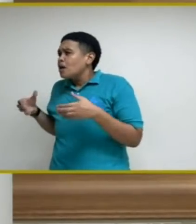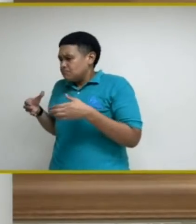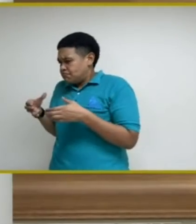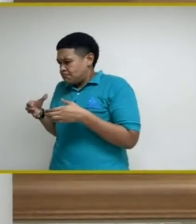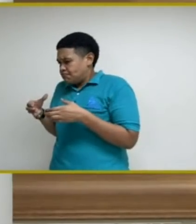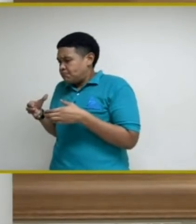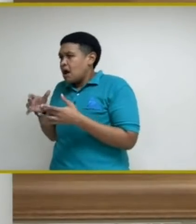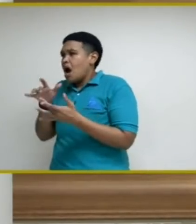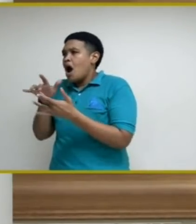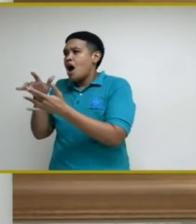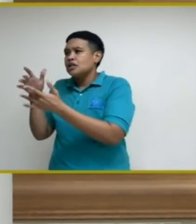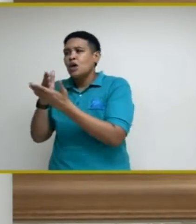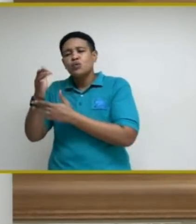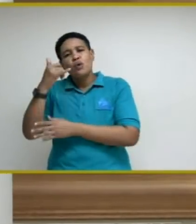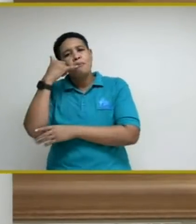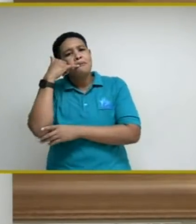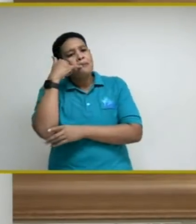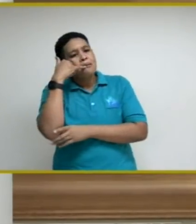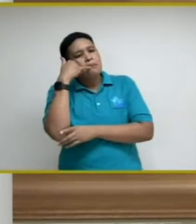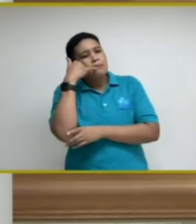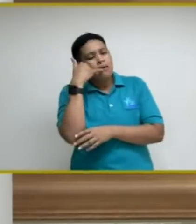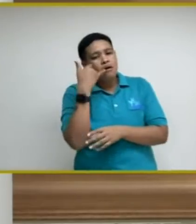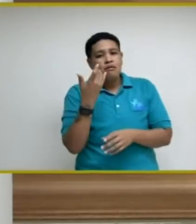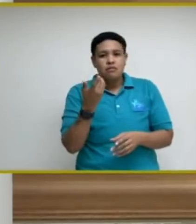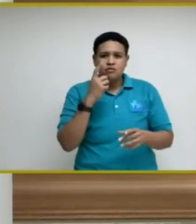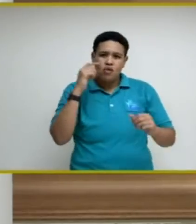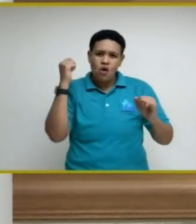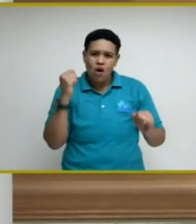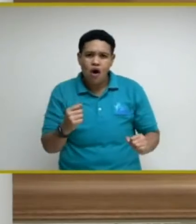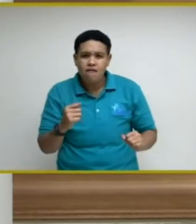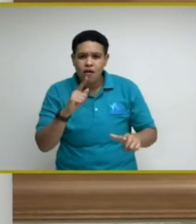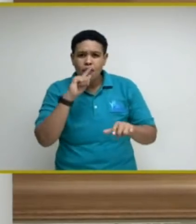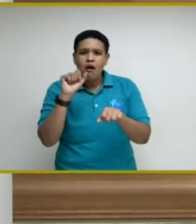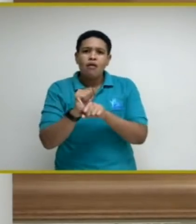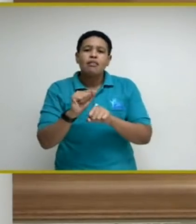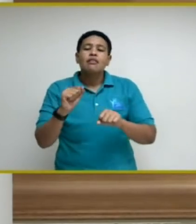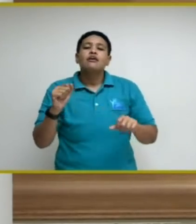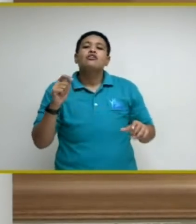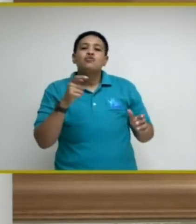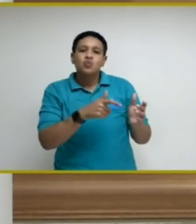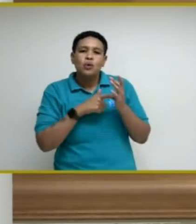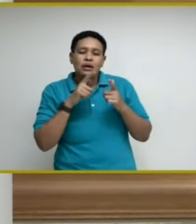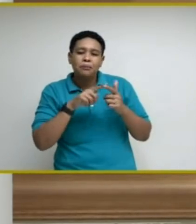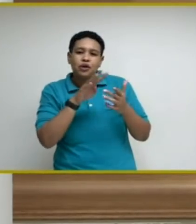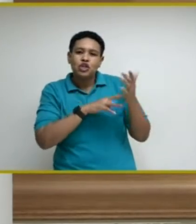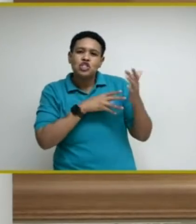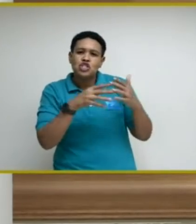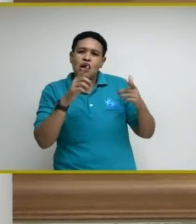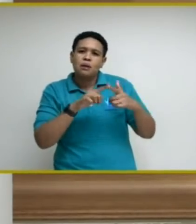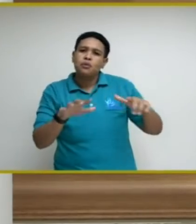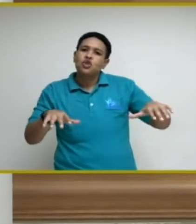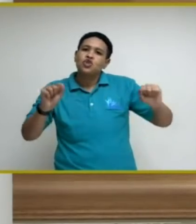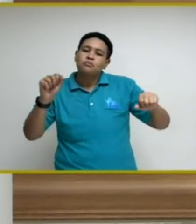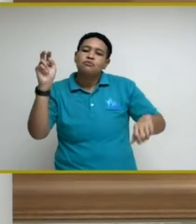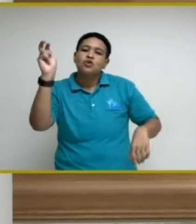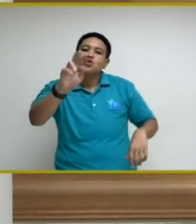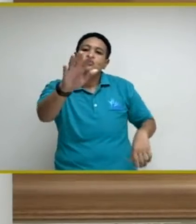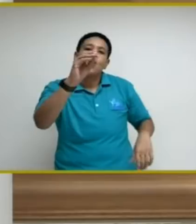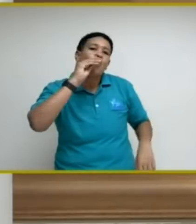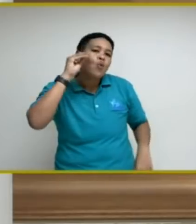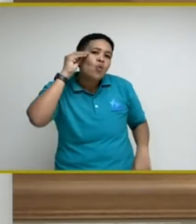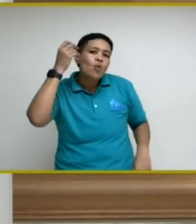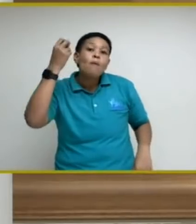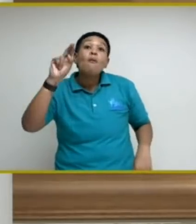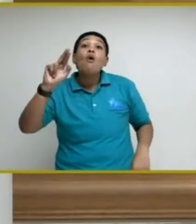make contact by telephone in order to confirm an authentic request and to schedule and undertake the visit to the home or institution